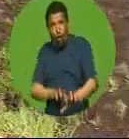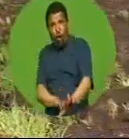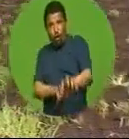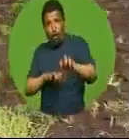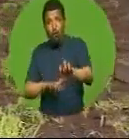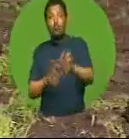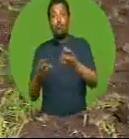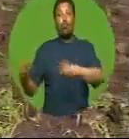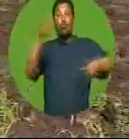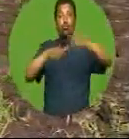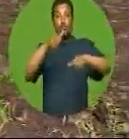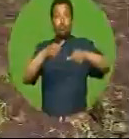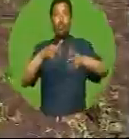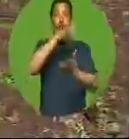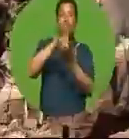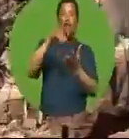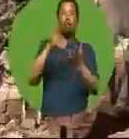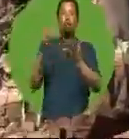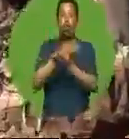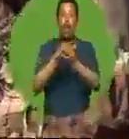per capita production.